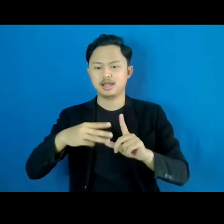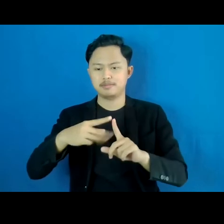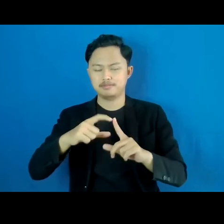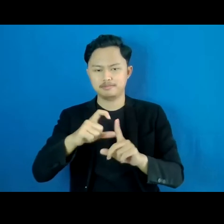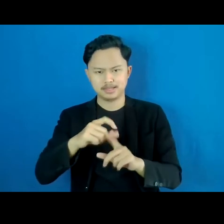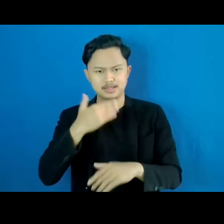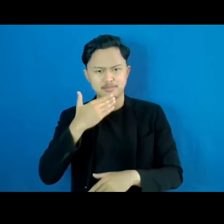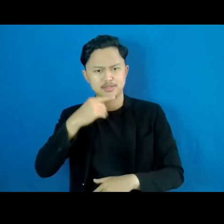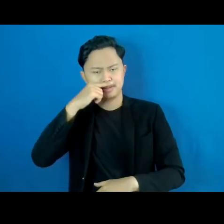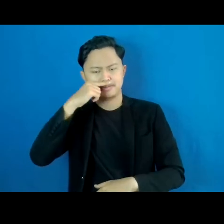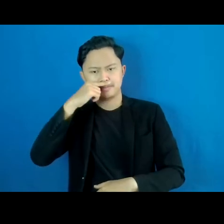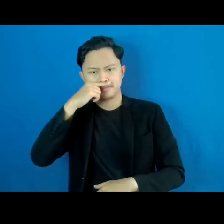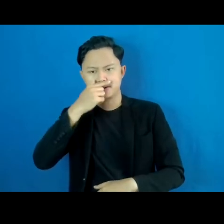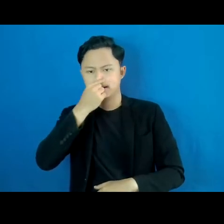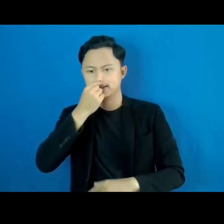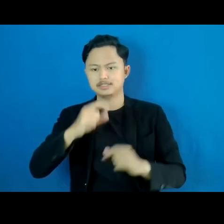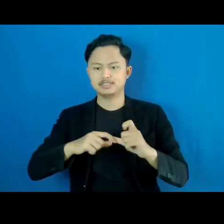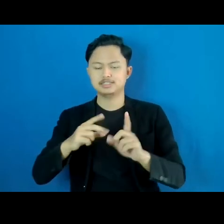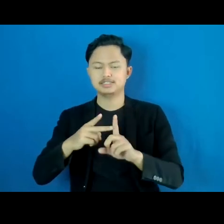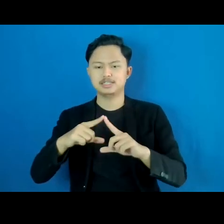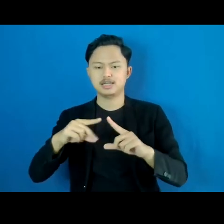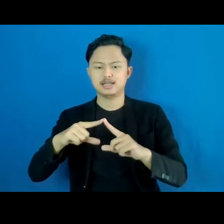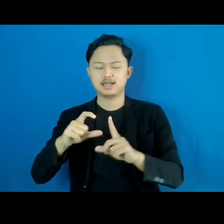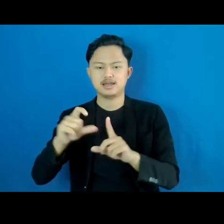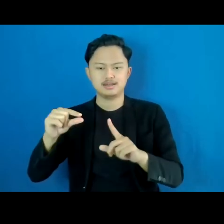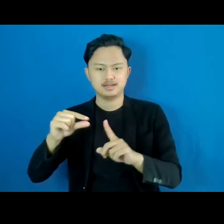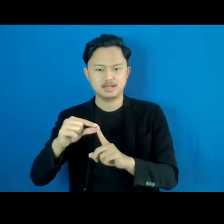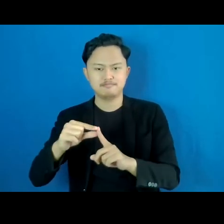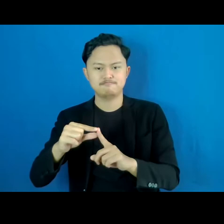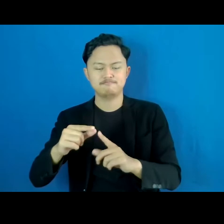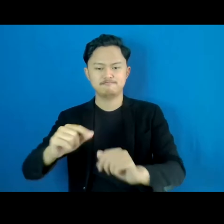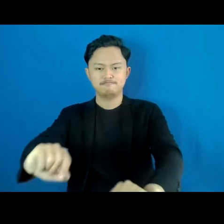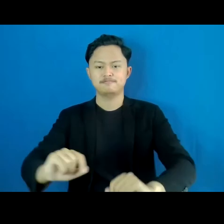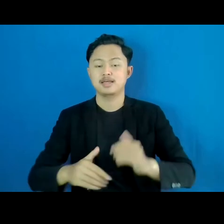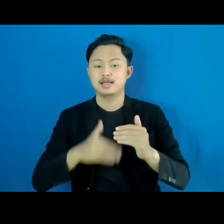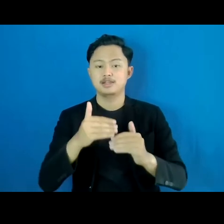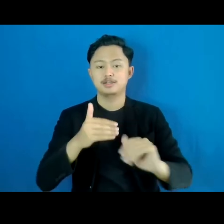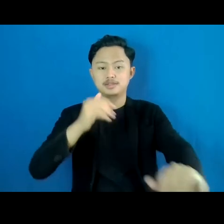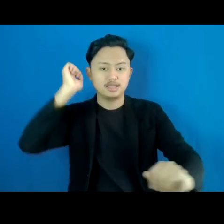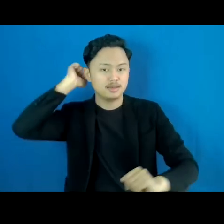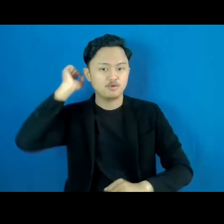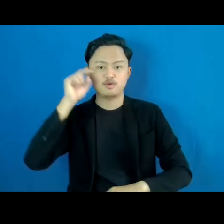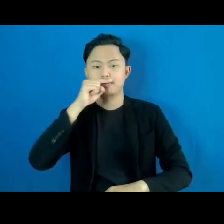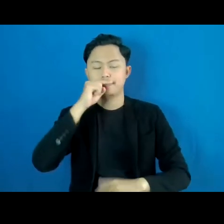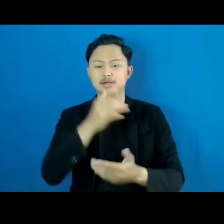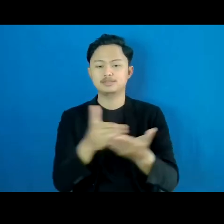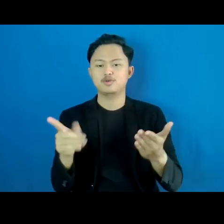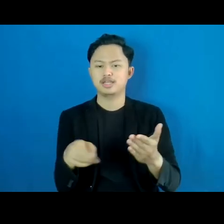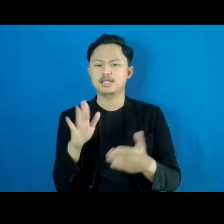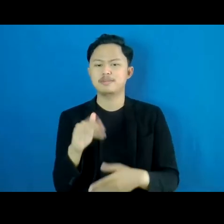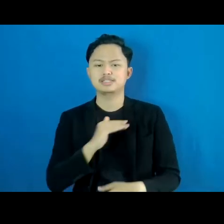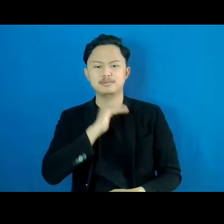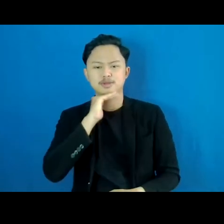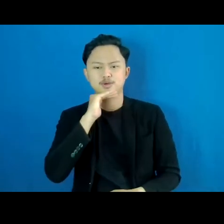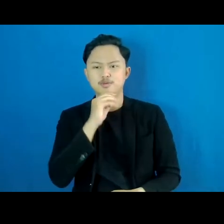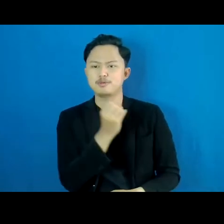Golapudi, the ITDP International E-Mobility Expert. And ladies and gentlemen, we are still awaiting for the